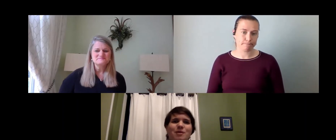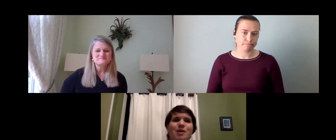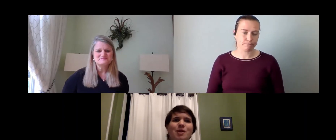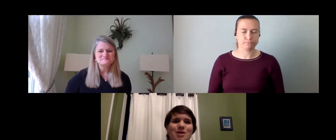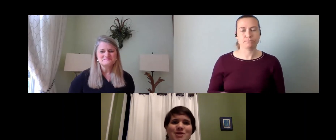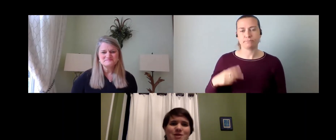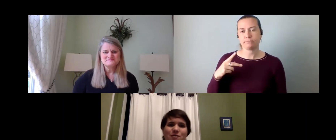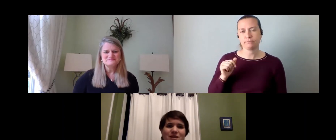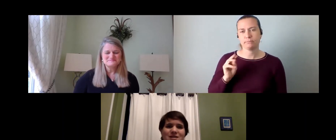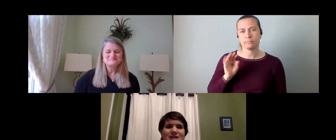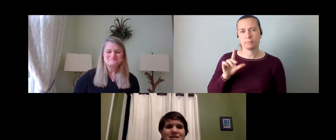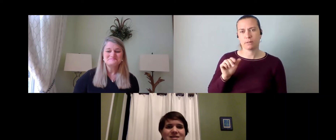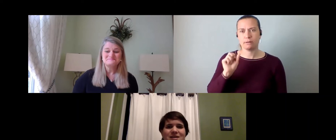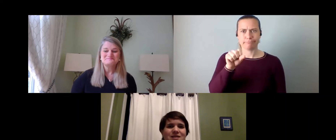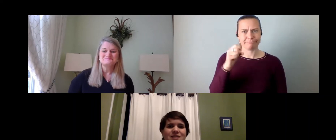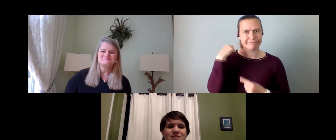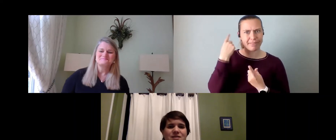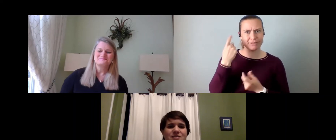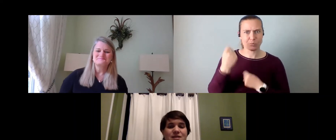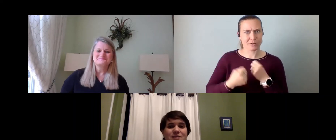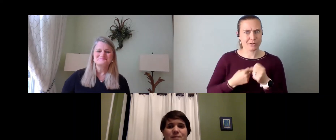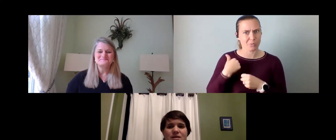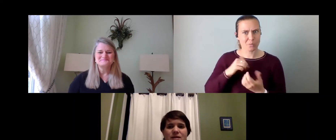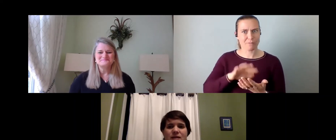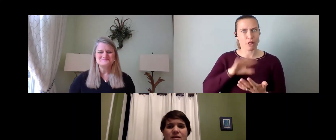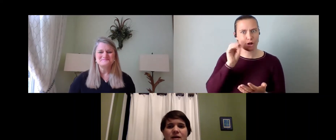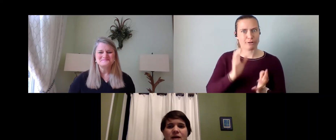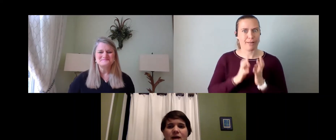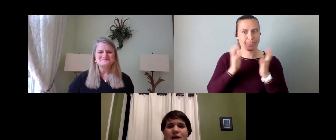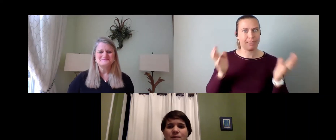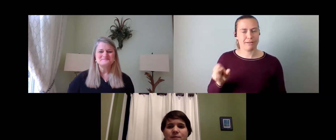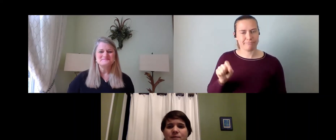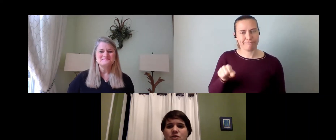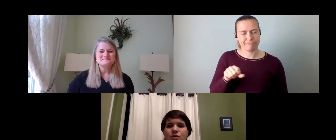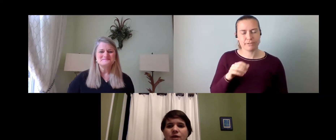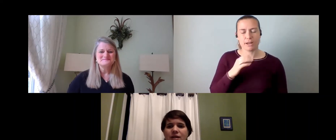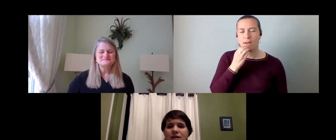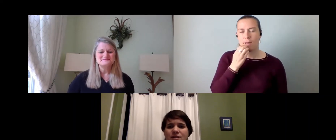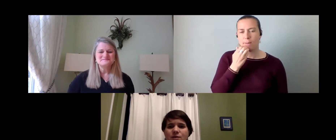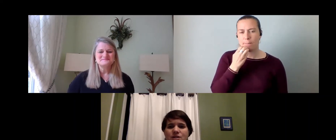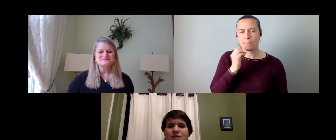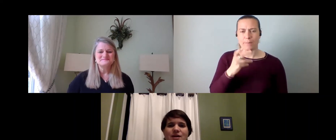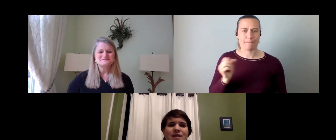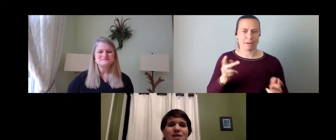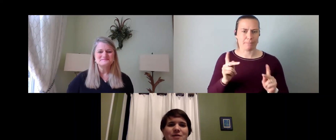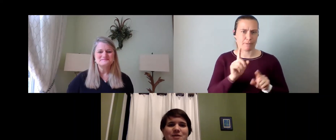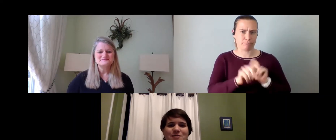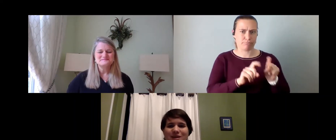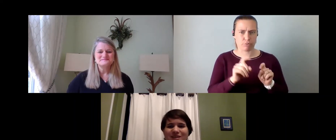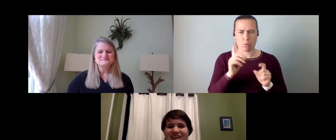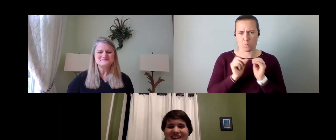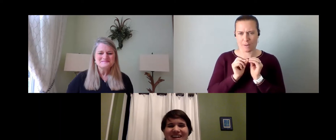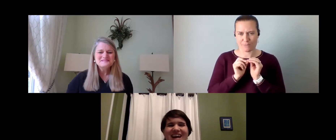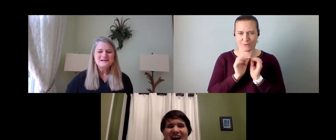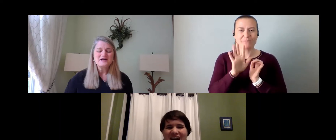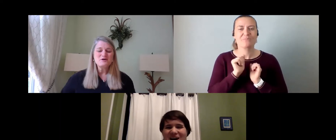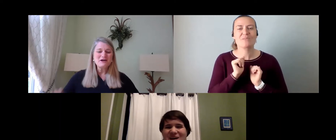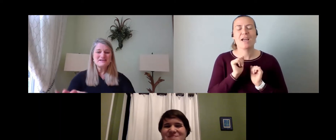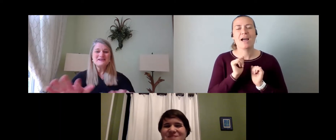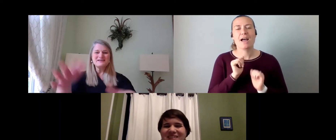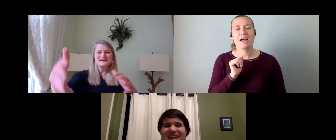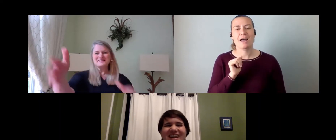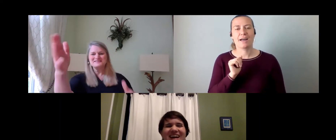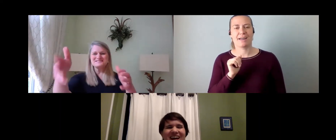we've learned over this last year. It's amazing. So you're getting lots of questions here. I have another one for you here. I